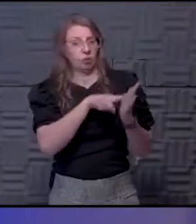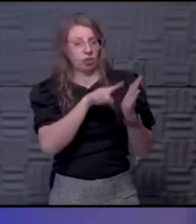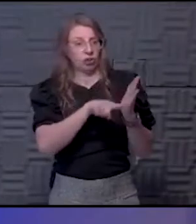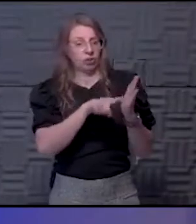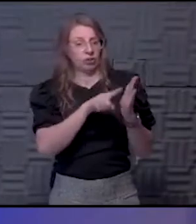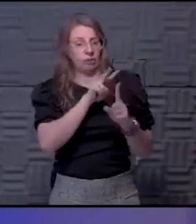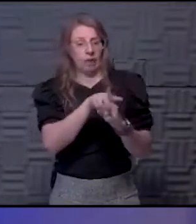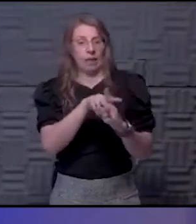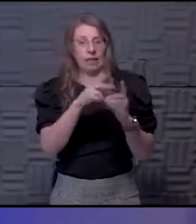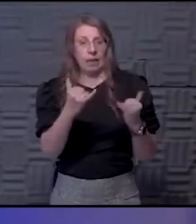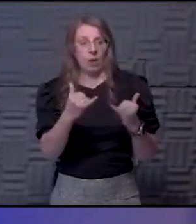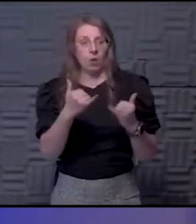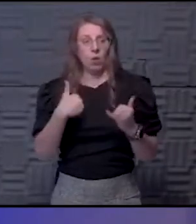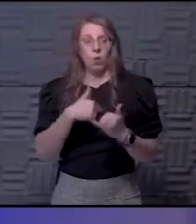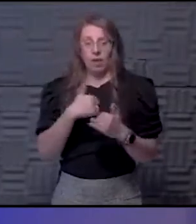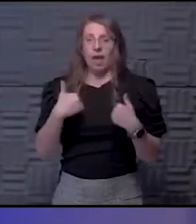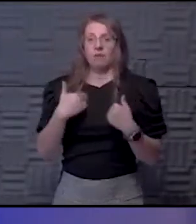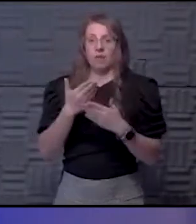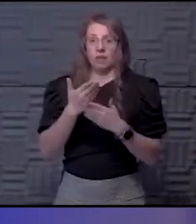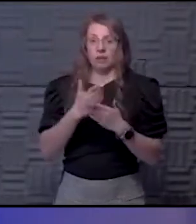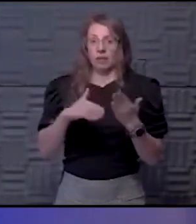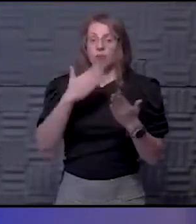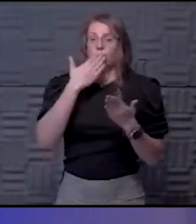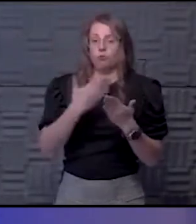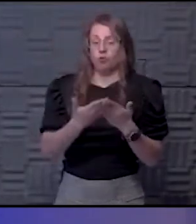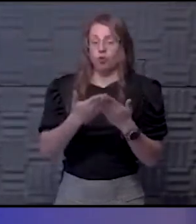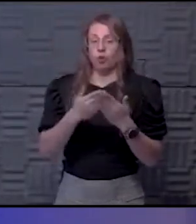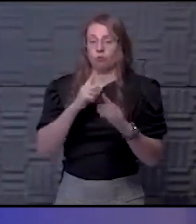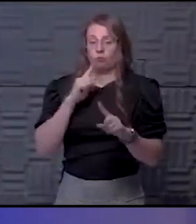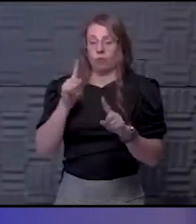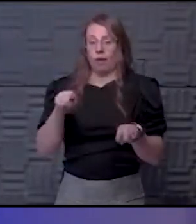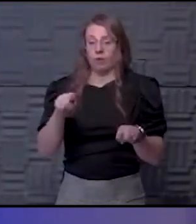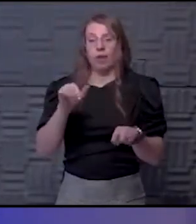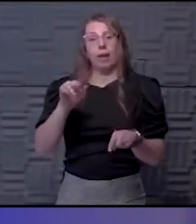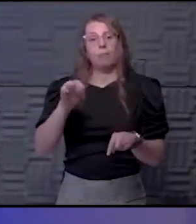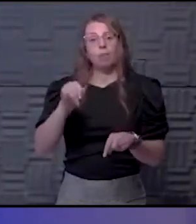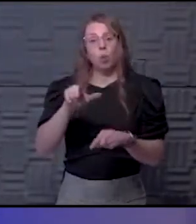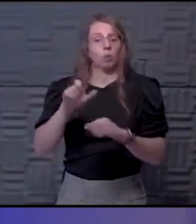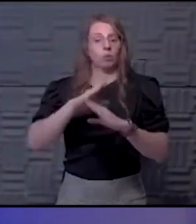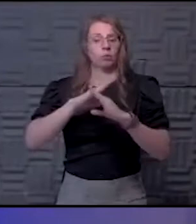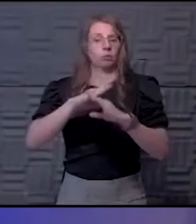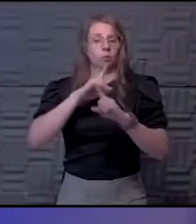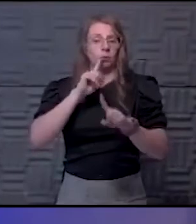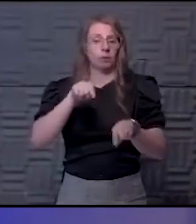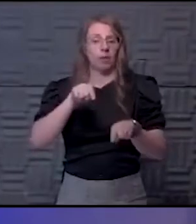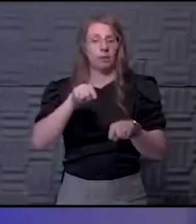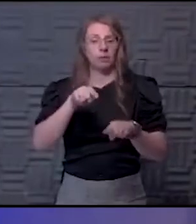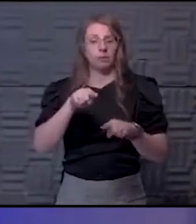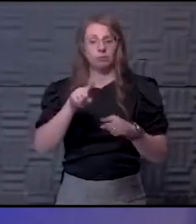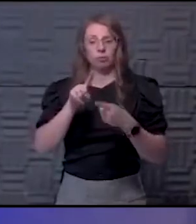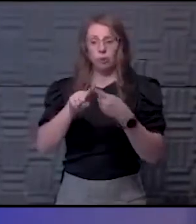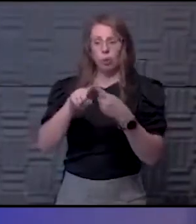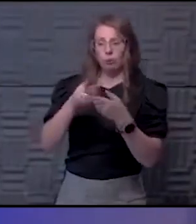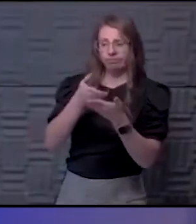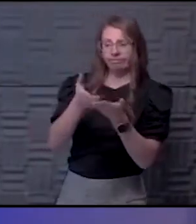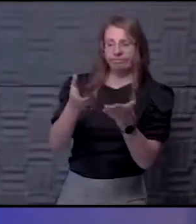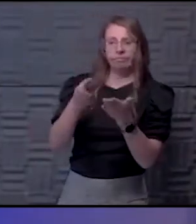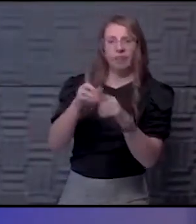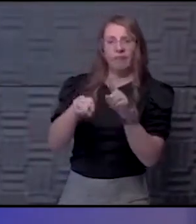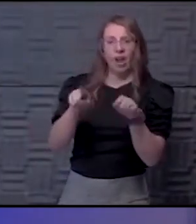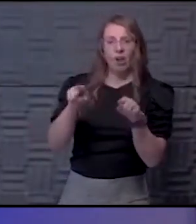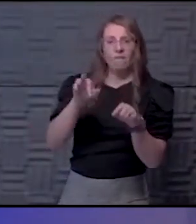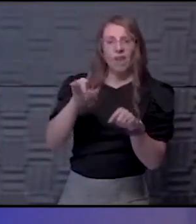good reaction, immune response to some of these variants. But we also have some